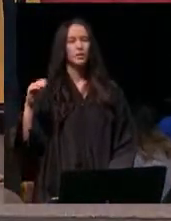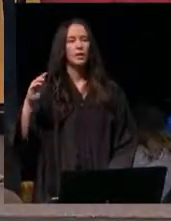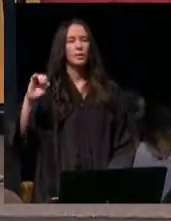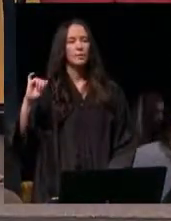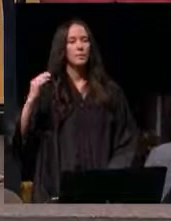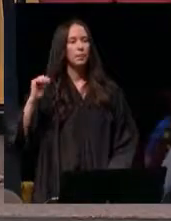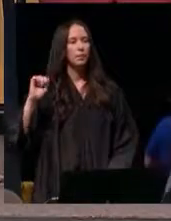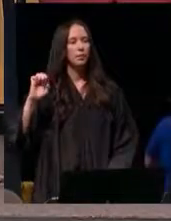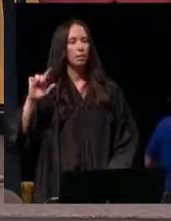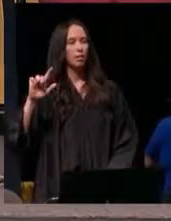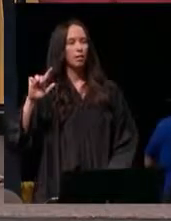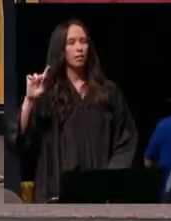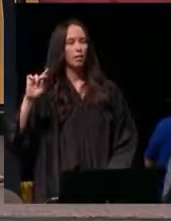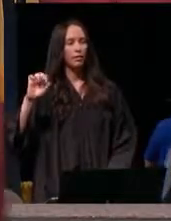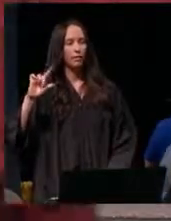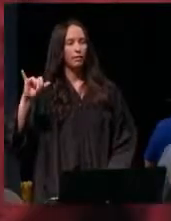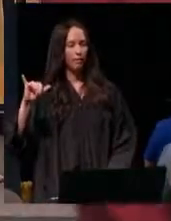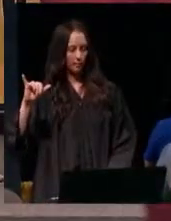Michael Kelly.